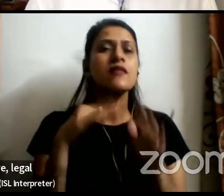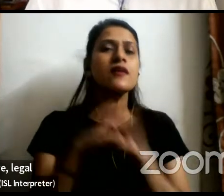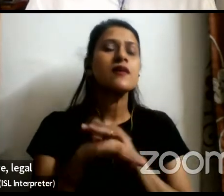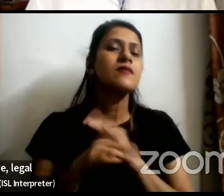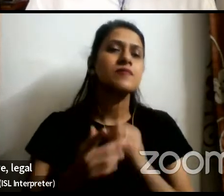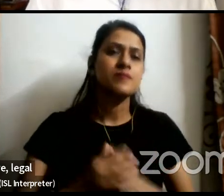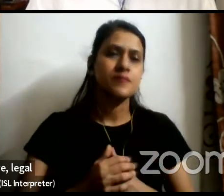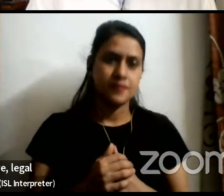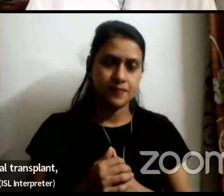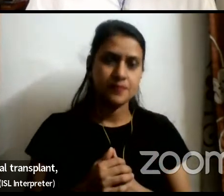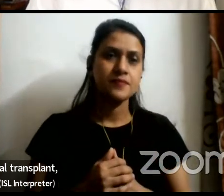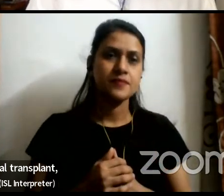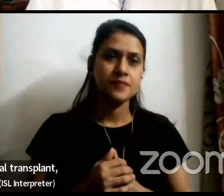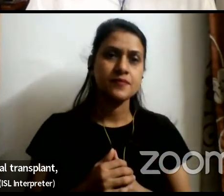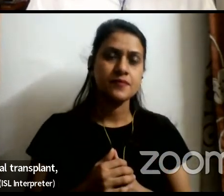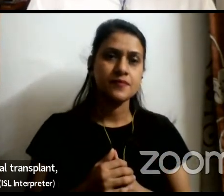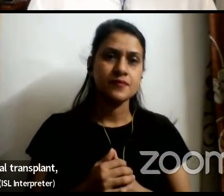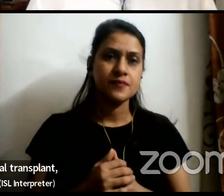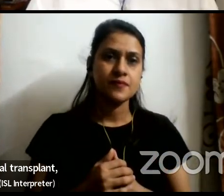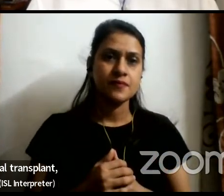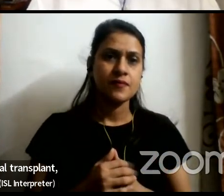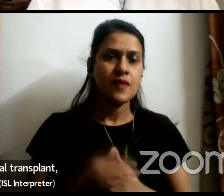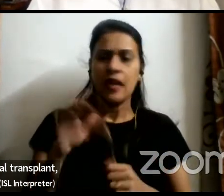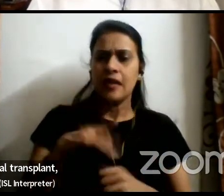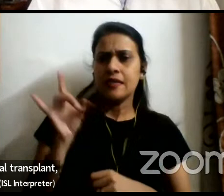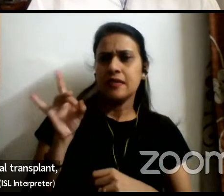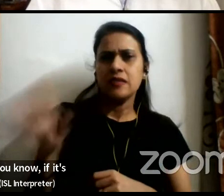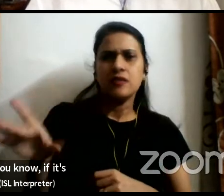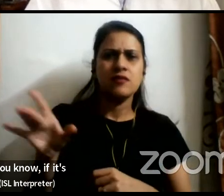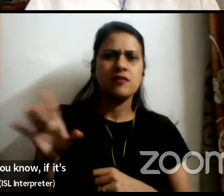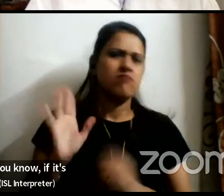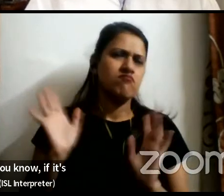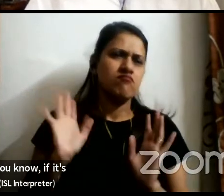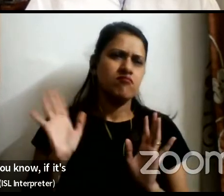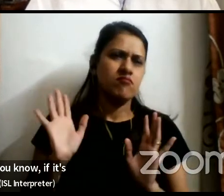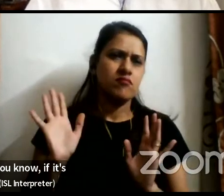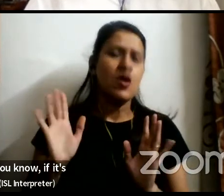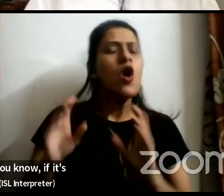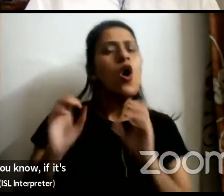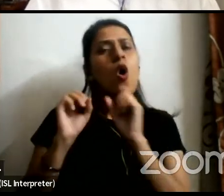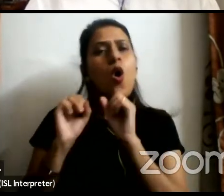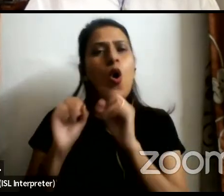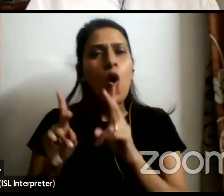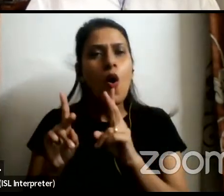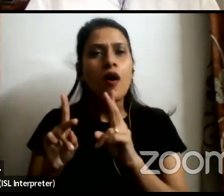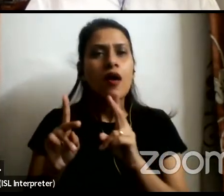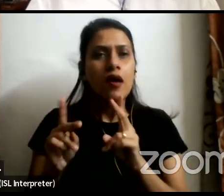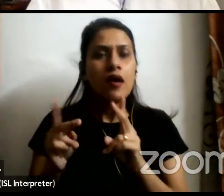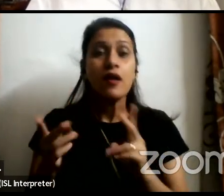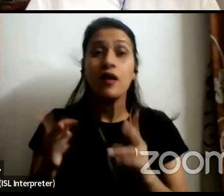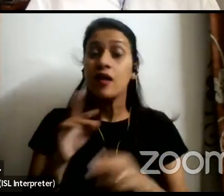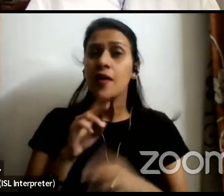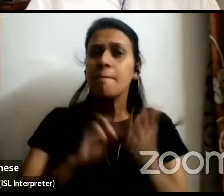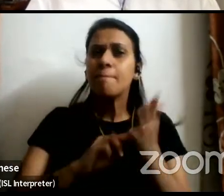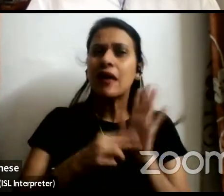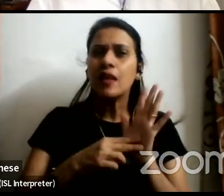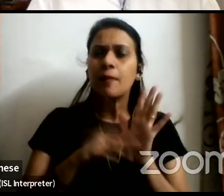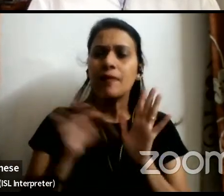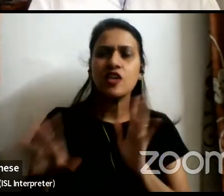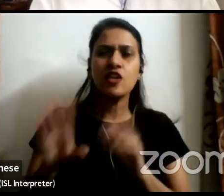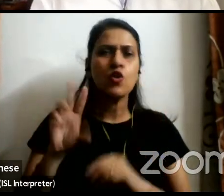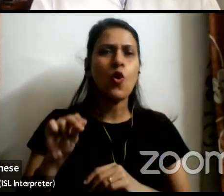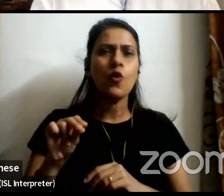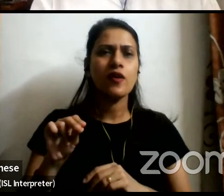oh, if it's not rejected, it's okay. So I really had to unpack these things. What does it mean it's not rejected? And I